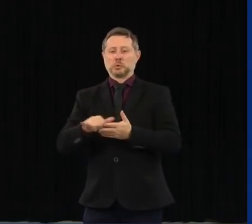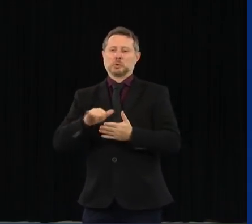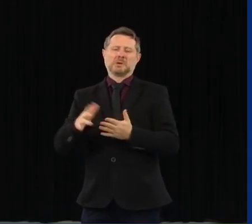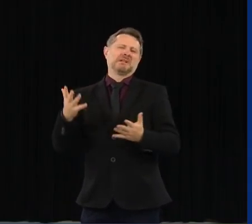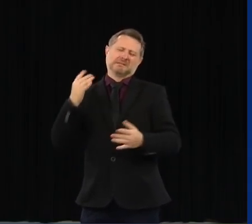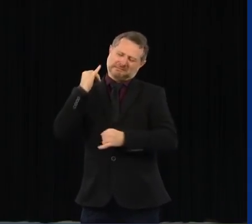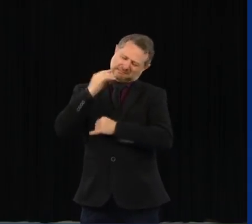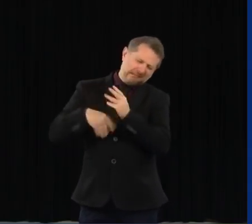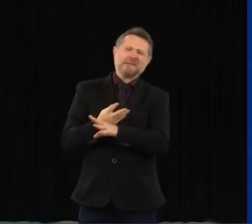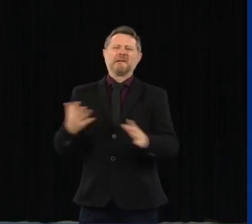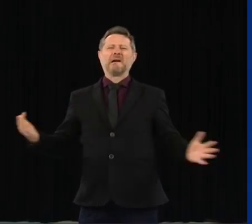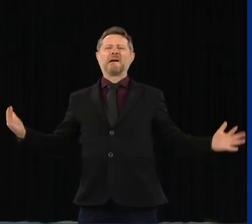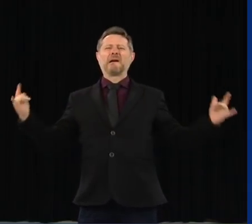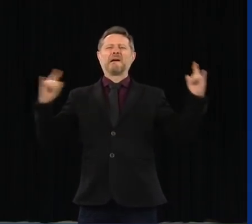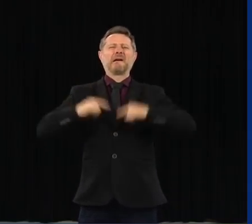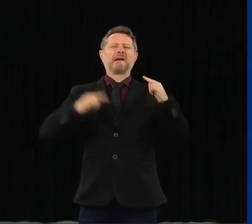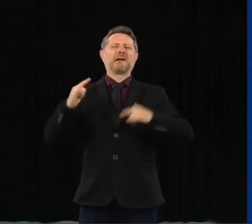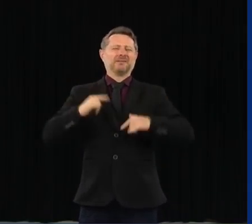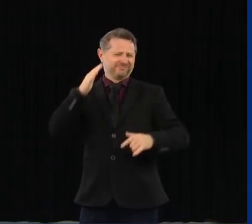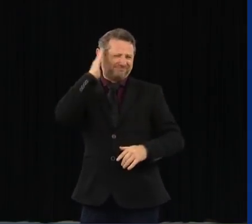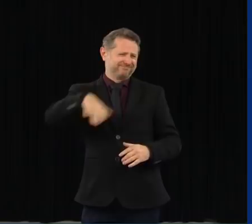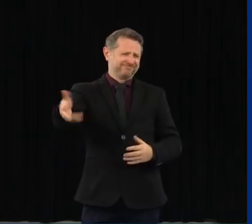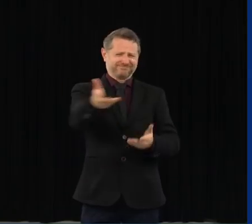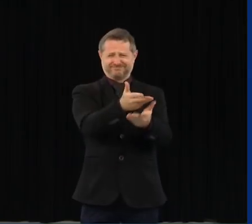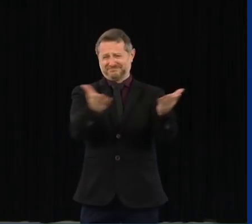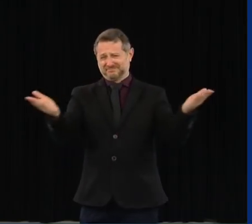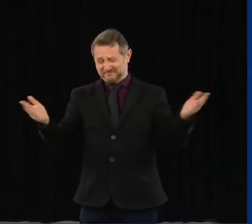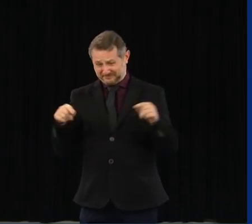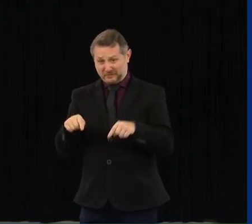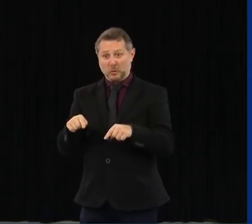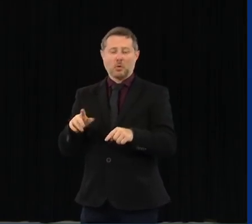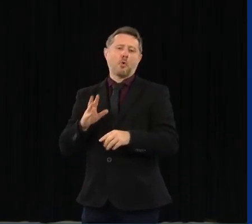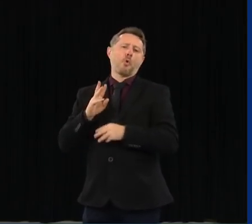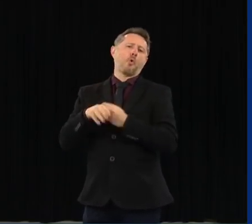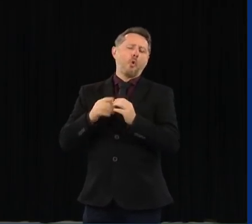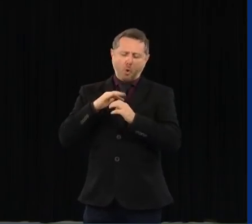international hub. We had people coming from across the world